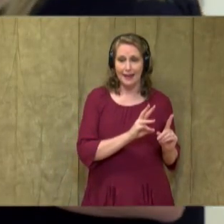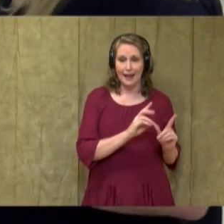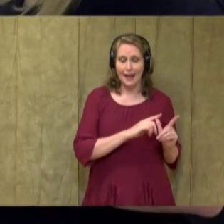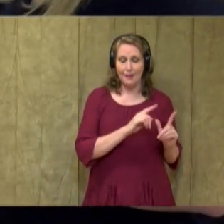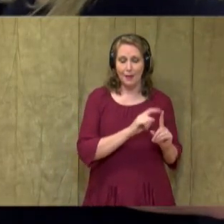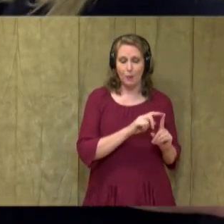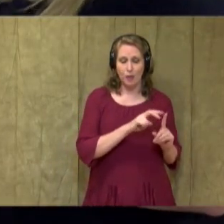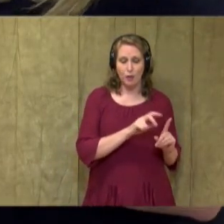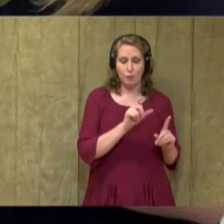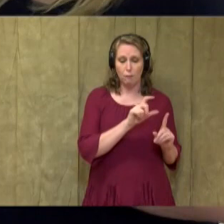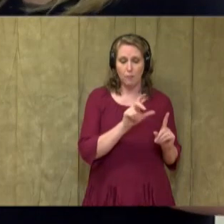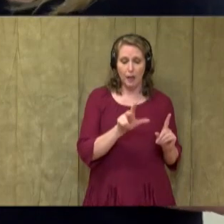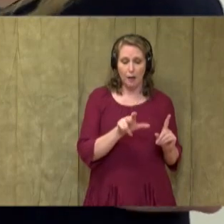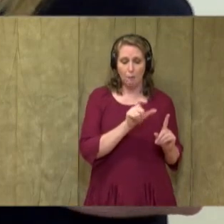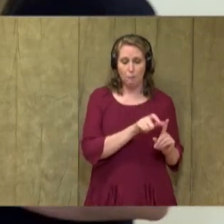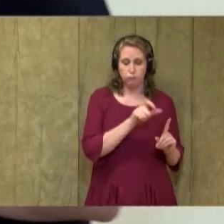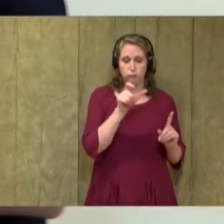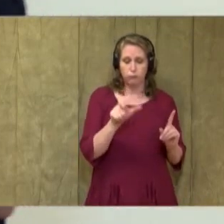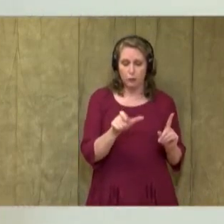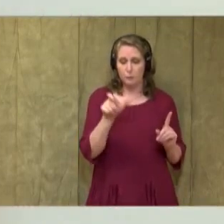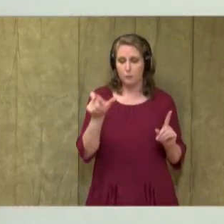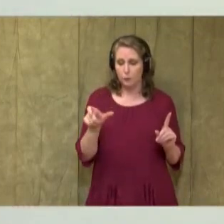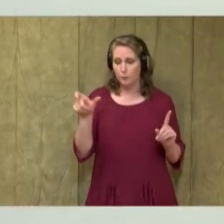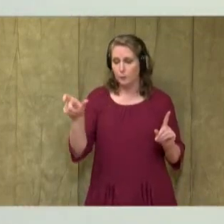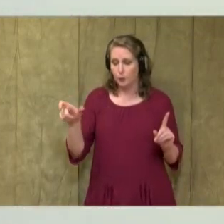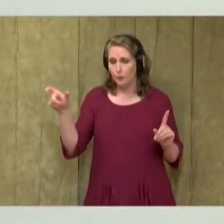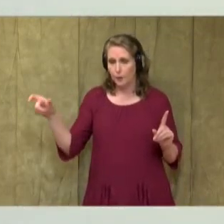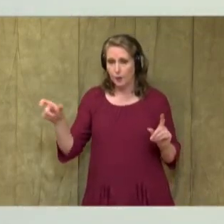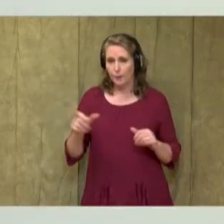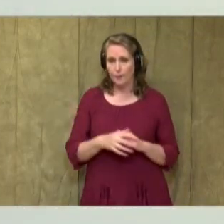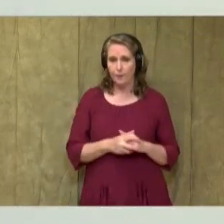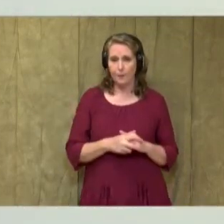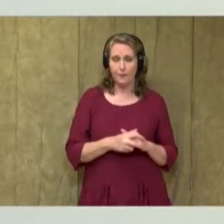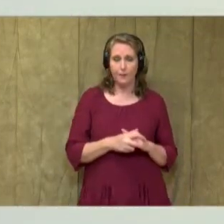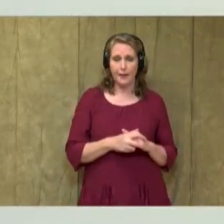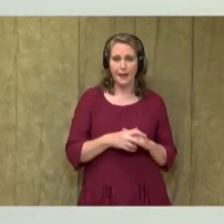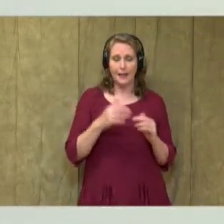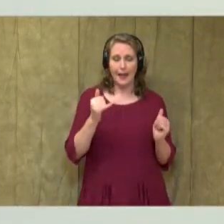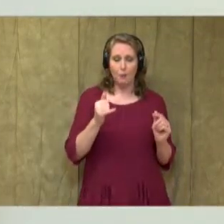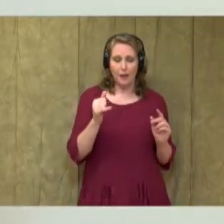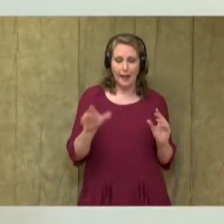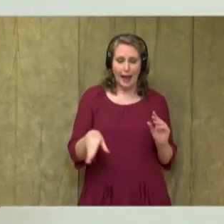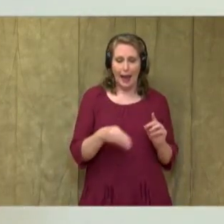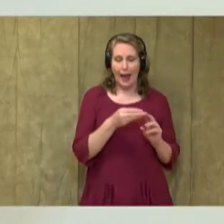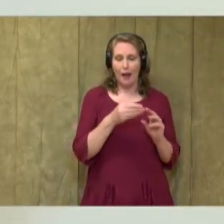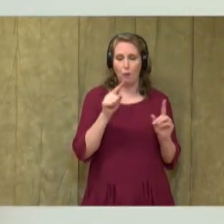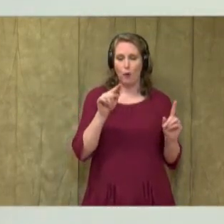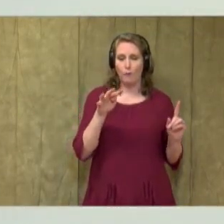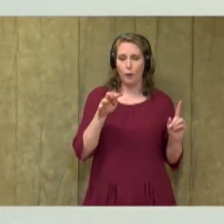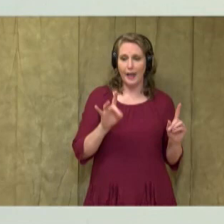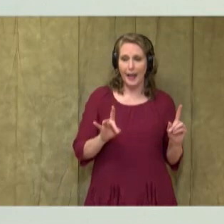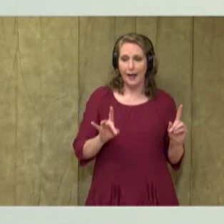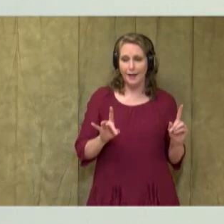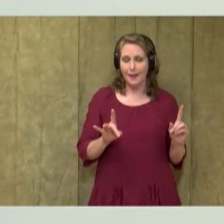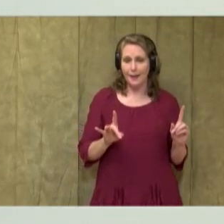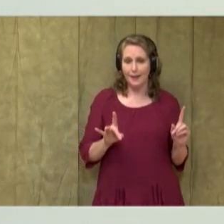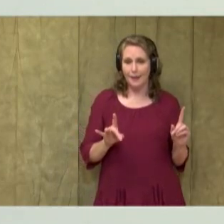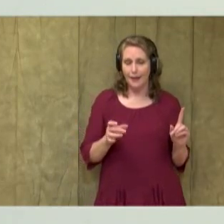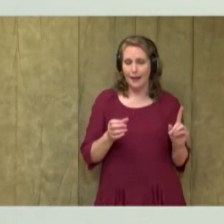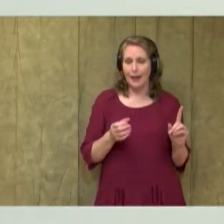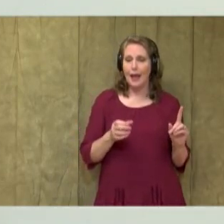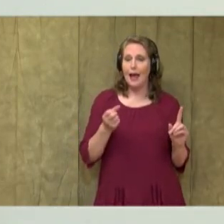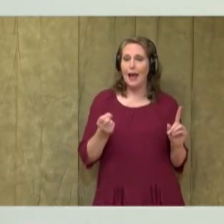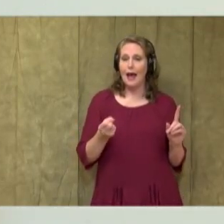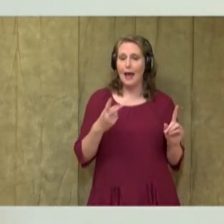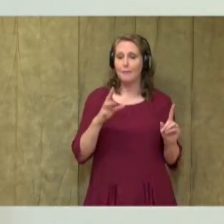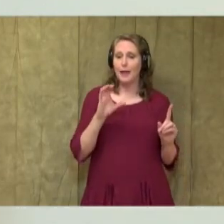jump by place value. So we're going to jump up with this number. So how many hundreds do